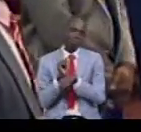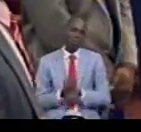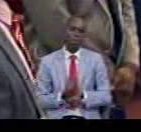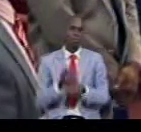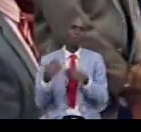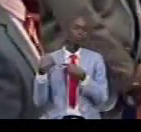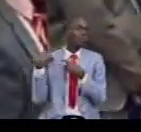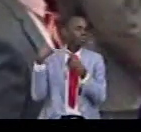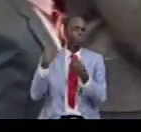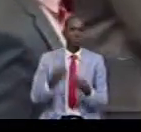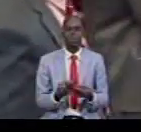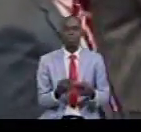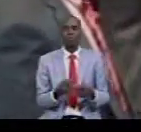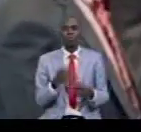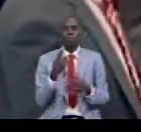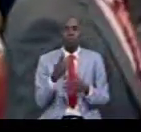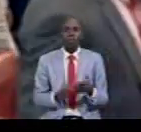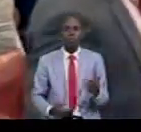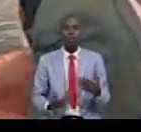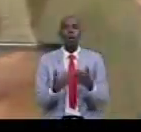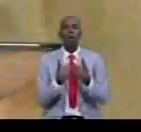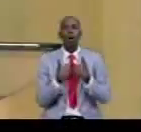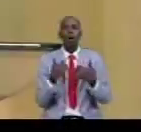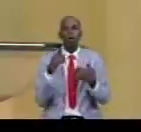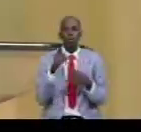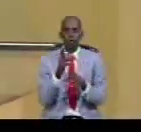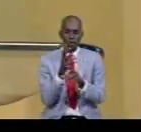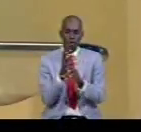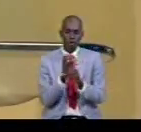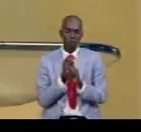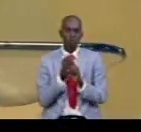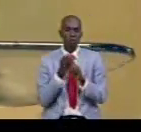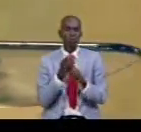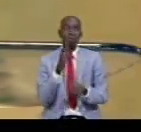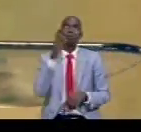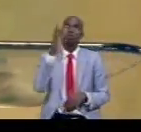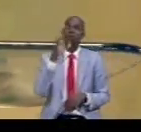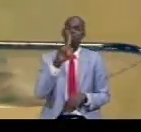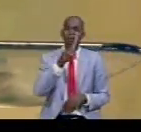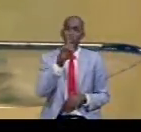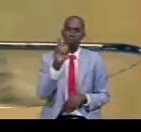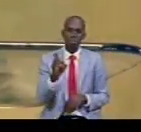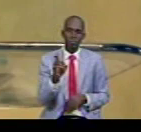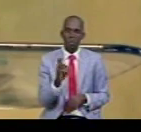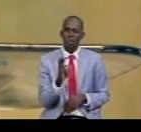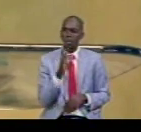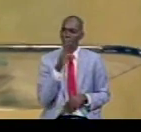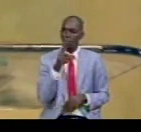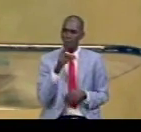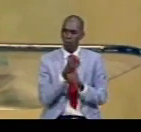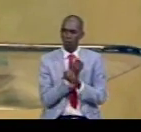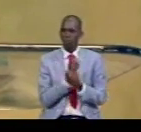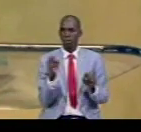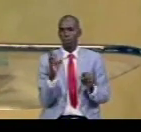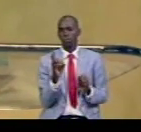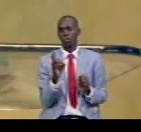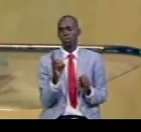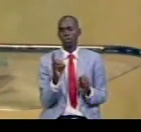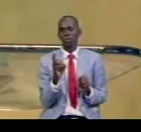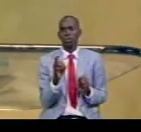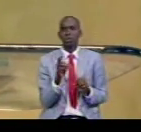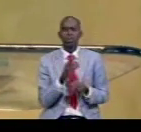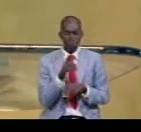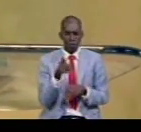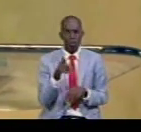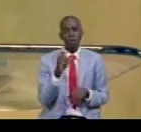What have you received from God? Are you saved? Look at your life. Are you saved? No, I'm a member of